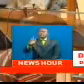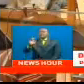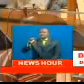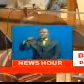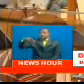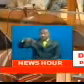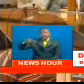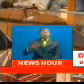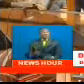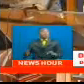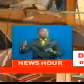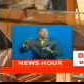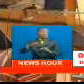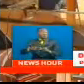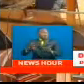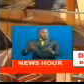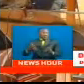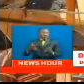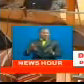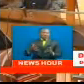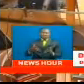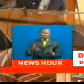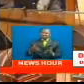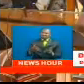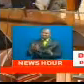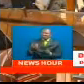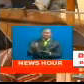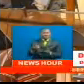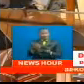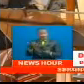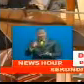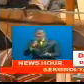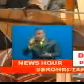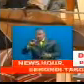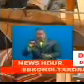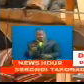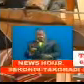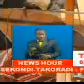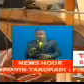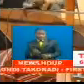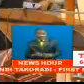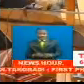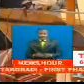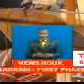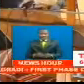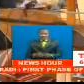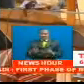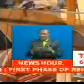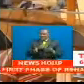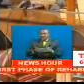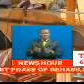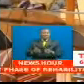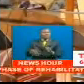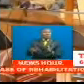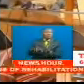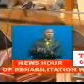among secondary school children by 7%. And reduce grade repetition among both primary and